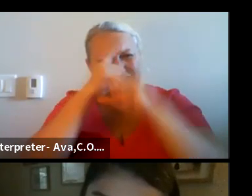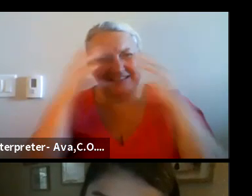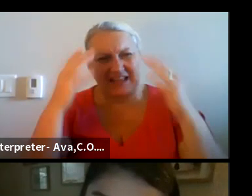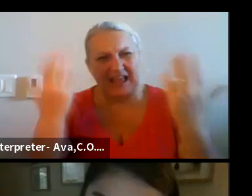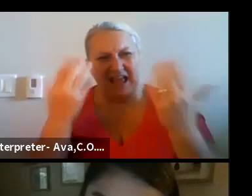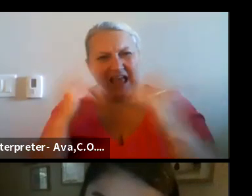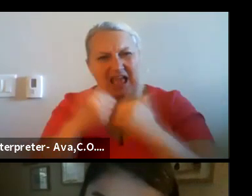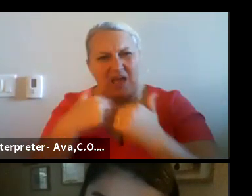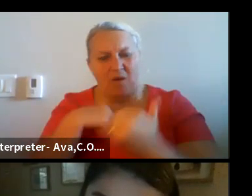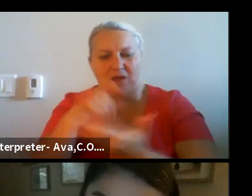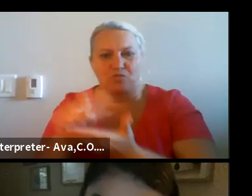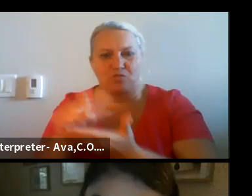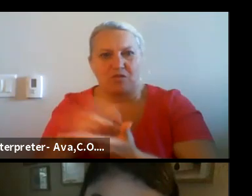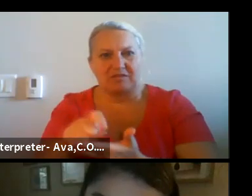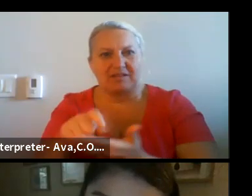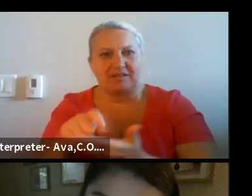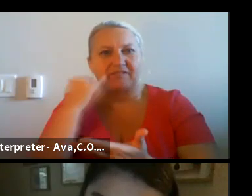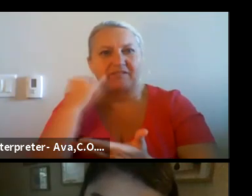have shifted